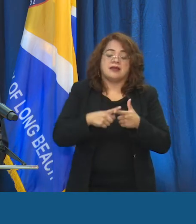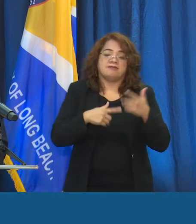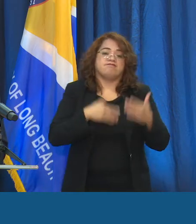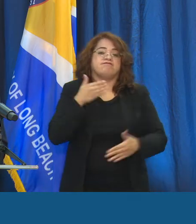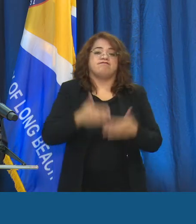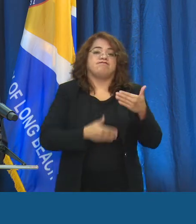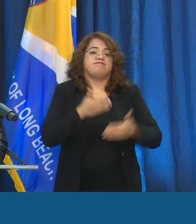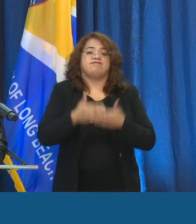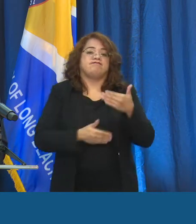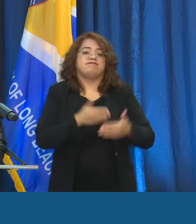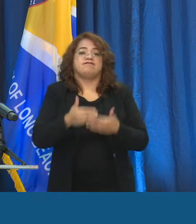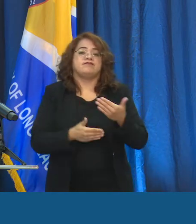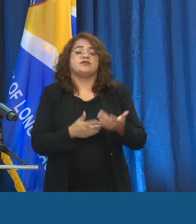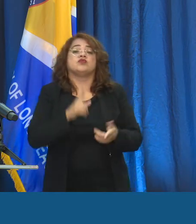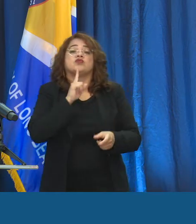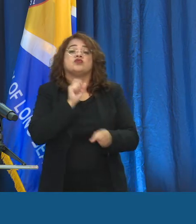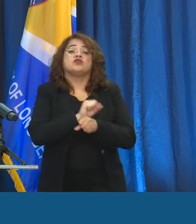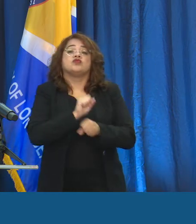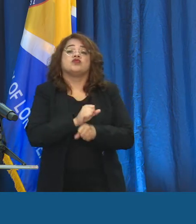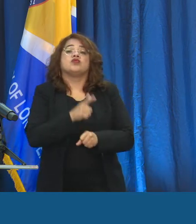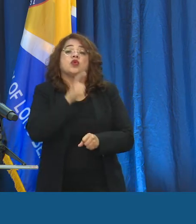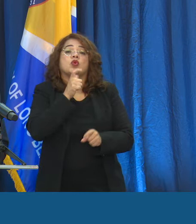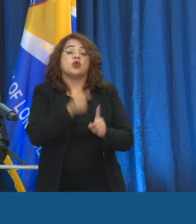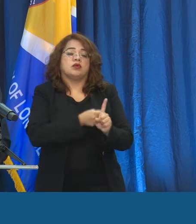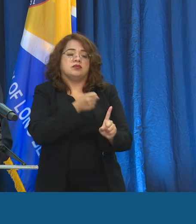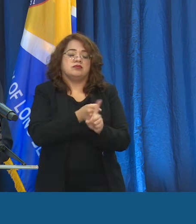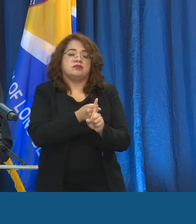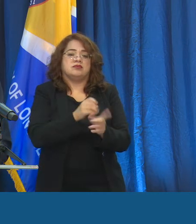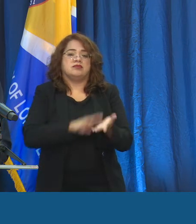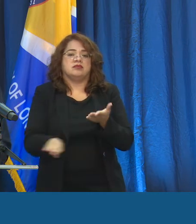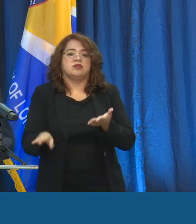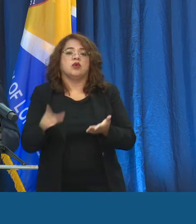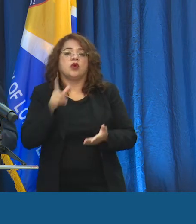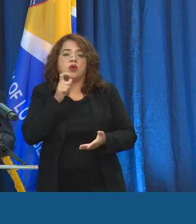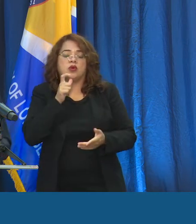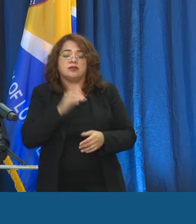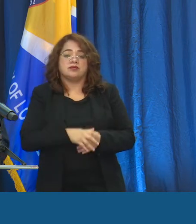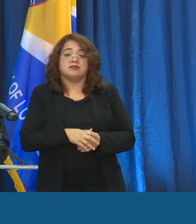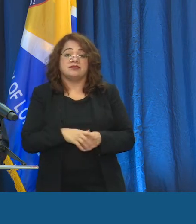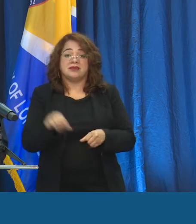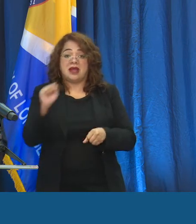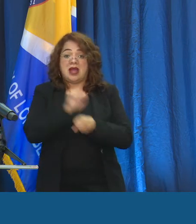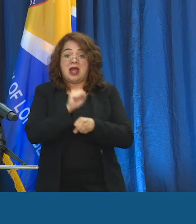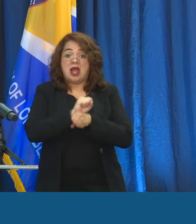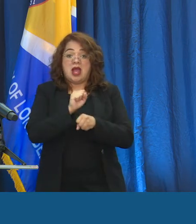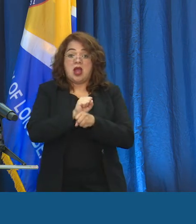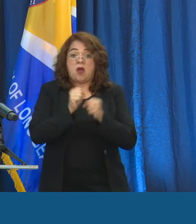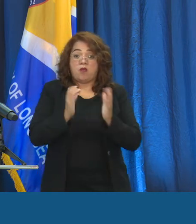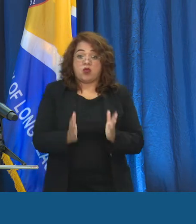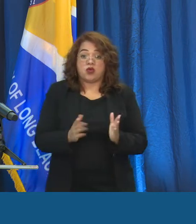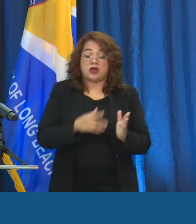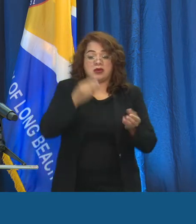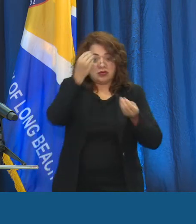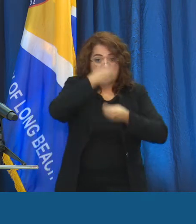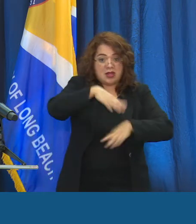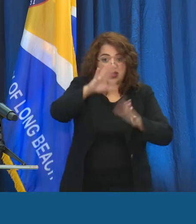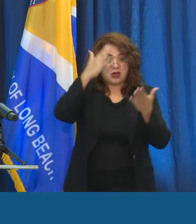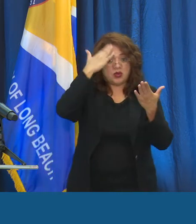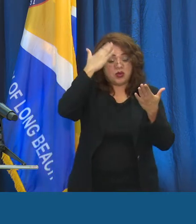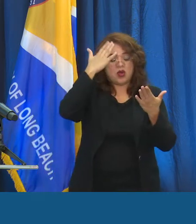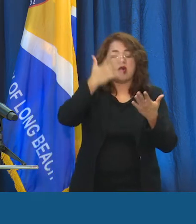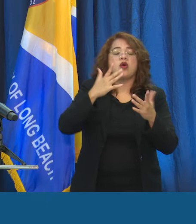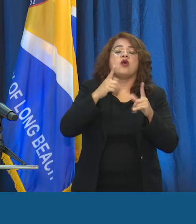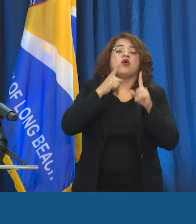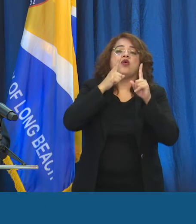to determine the actual layoffs and who would be impacted. The employees have my commitment to do everything we can to prevent actual